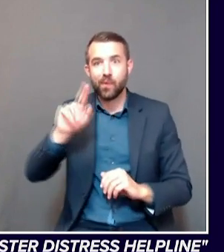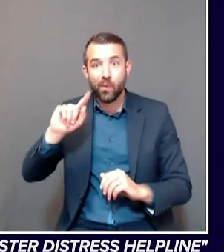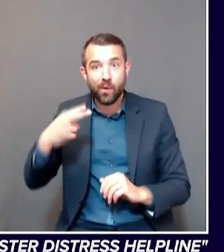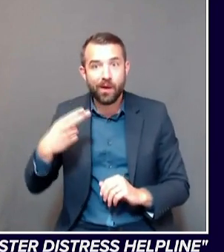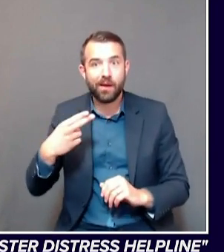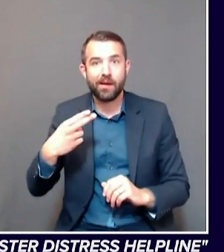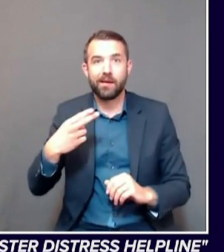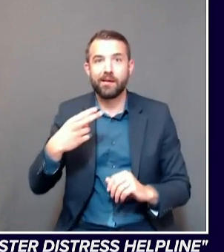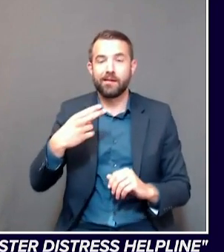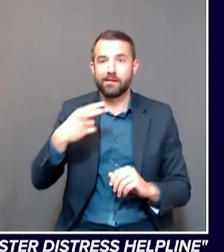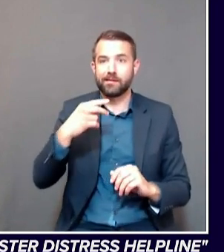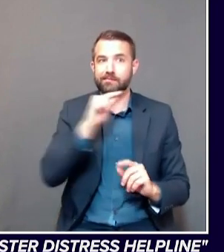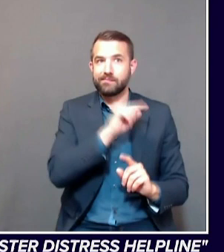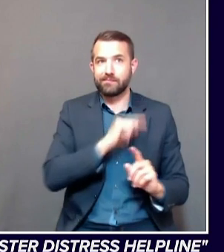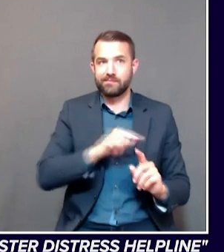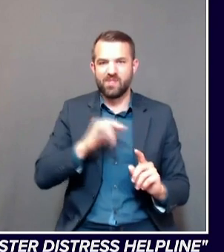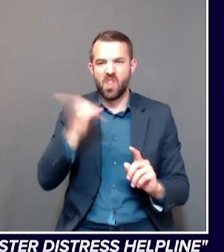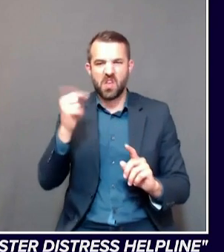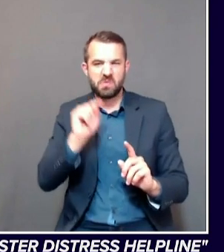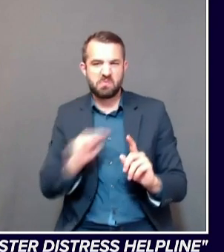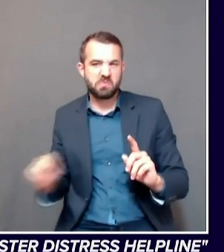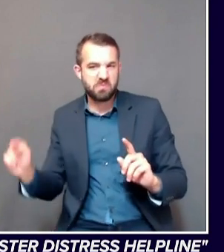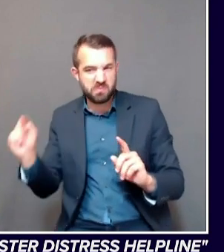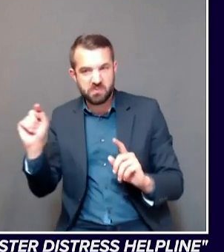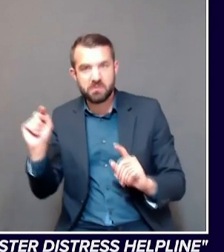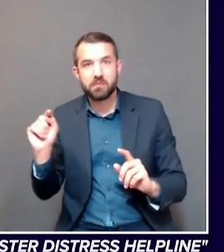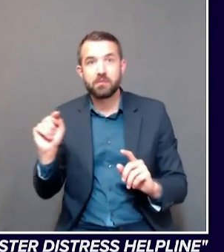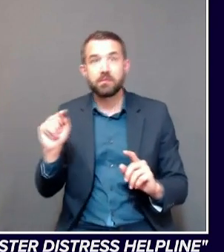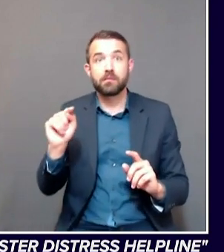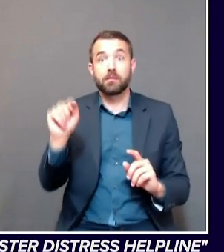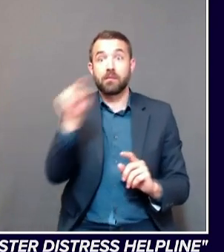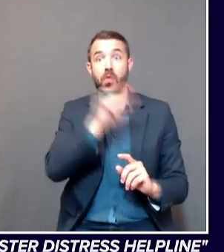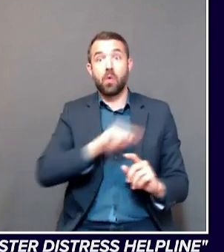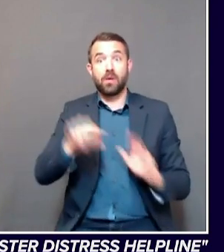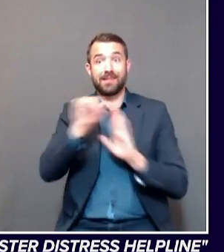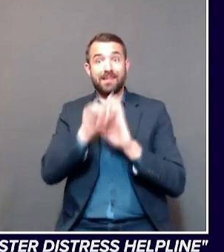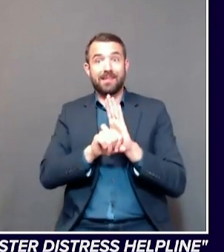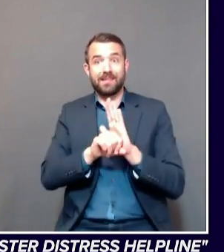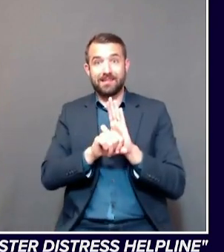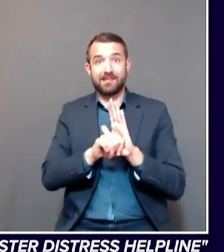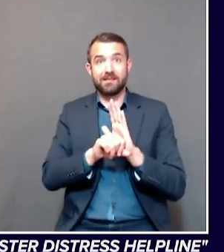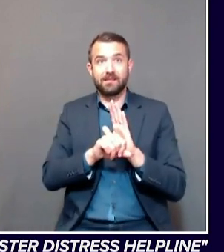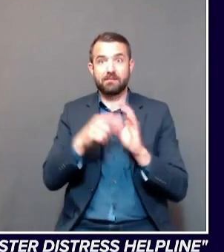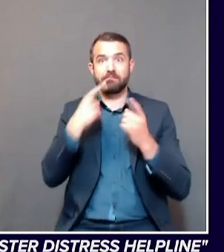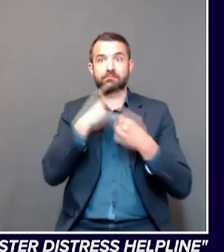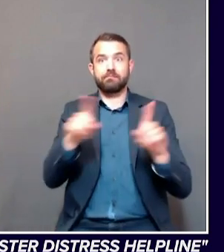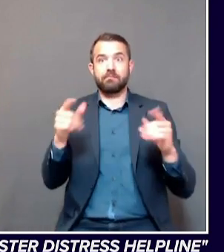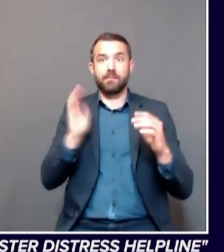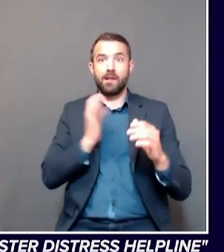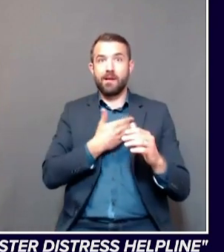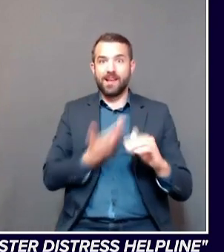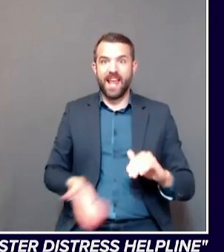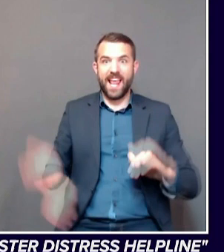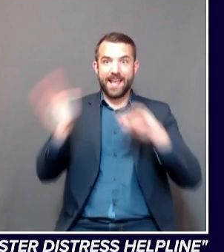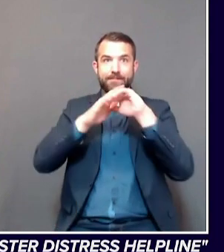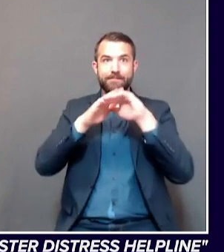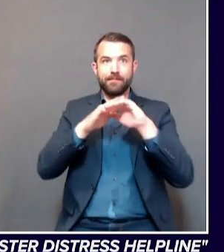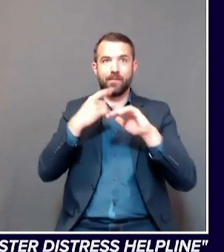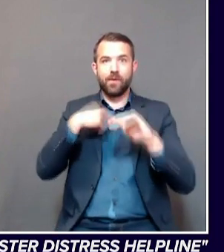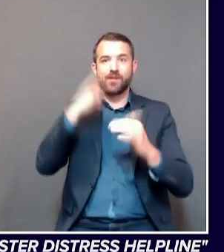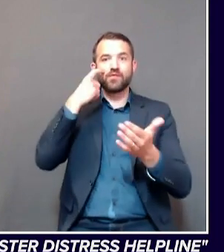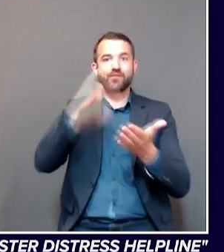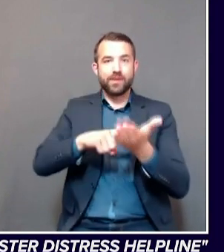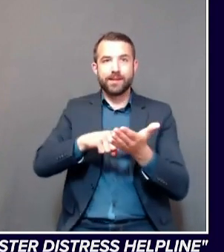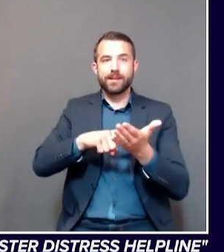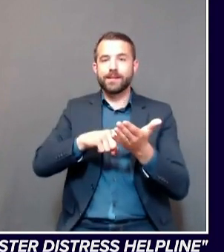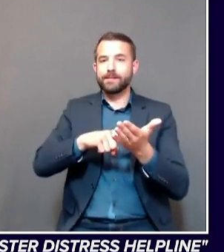others, what they have noted in connection with their statements around the increases they've seen is